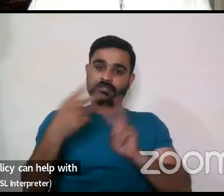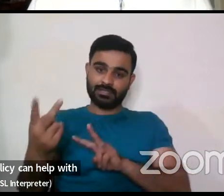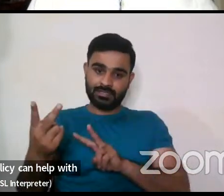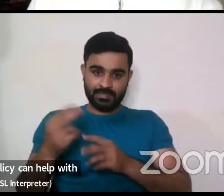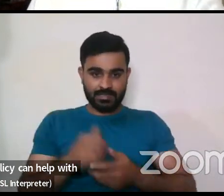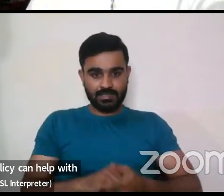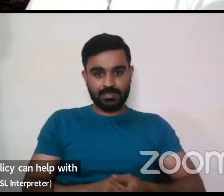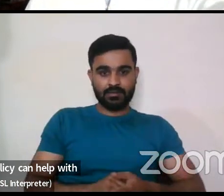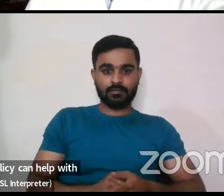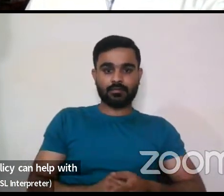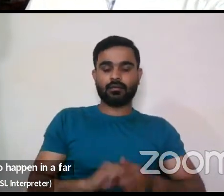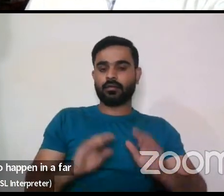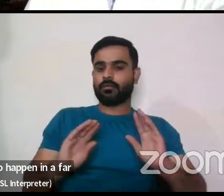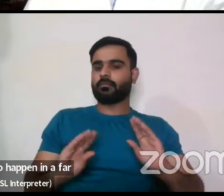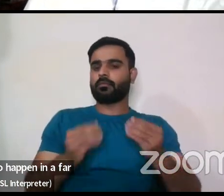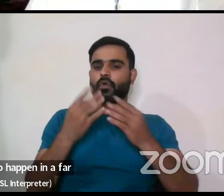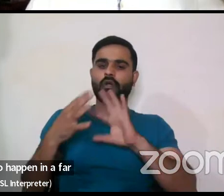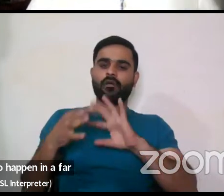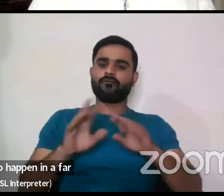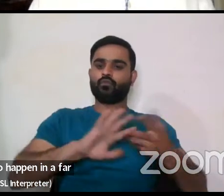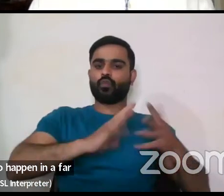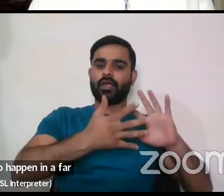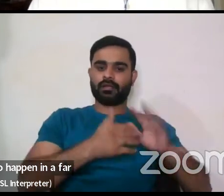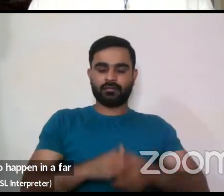in a far more seamless fashion?